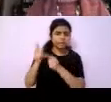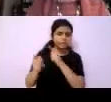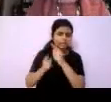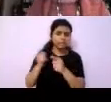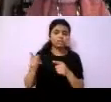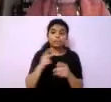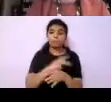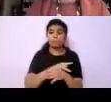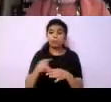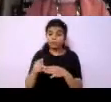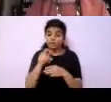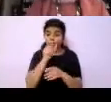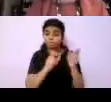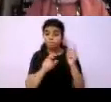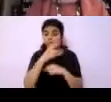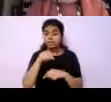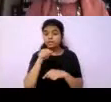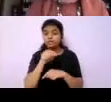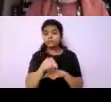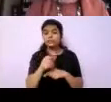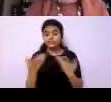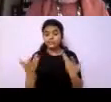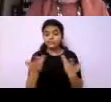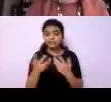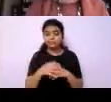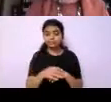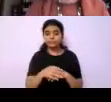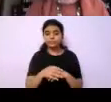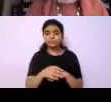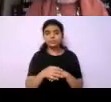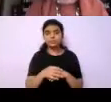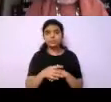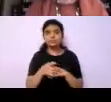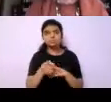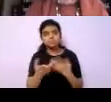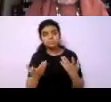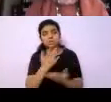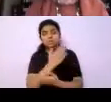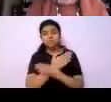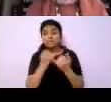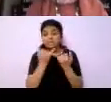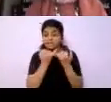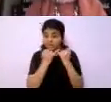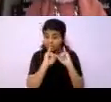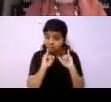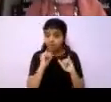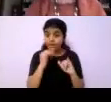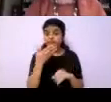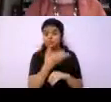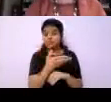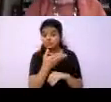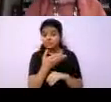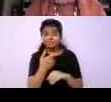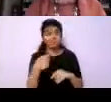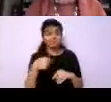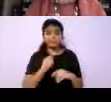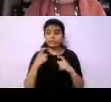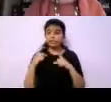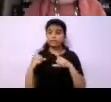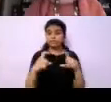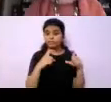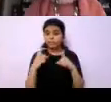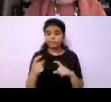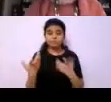professionals, who he writes tend to define independence in terms of self-care, such